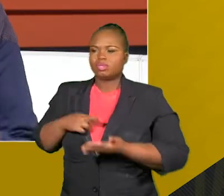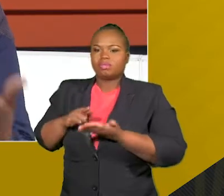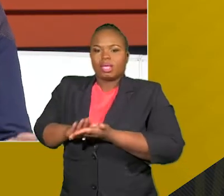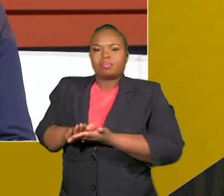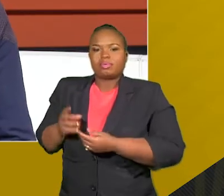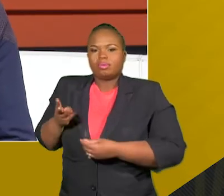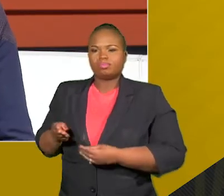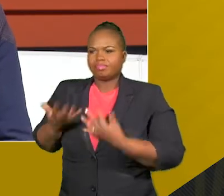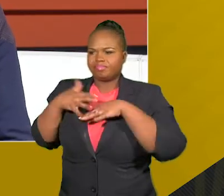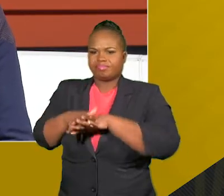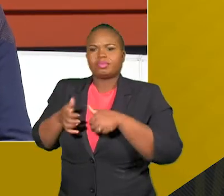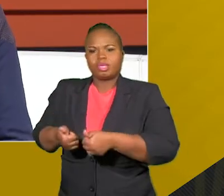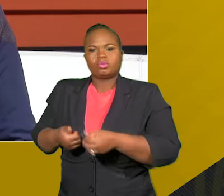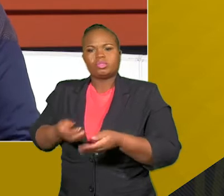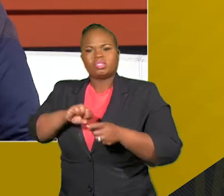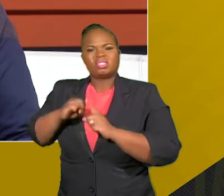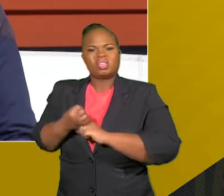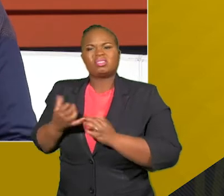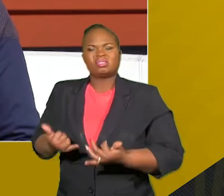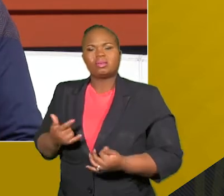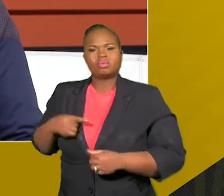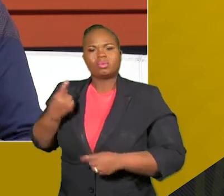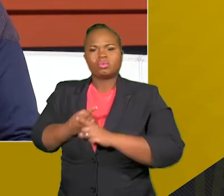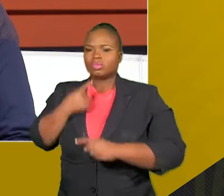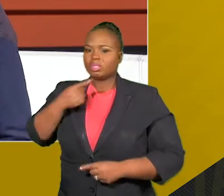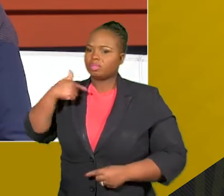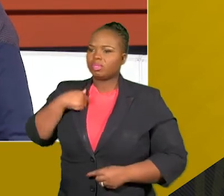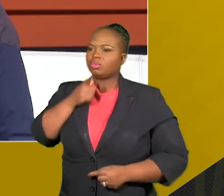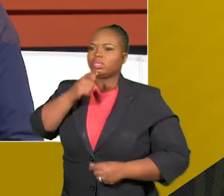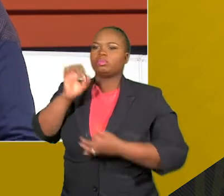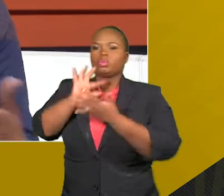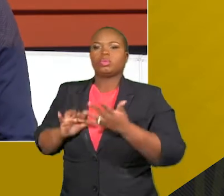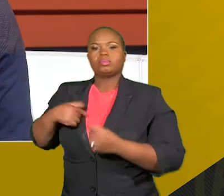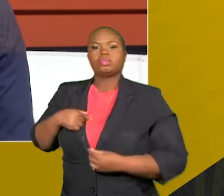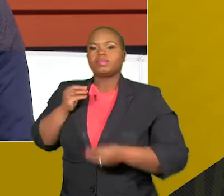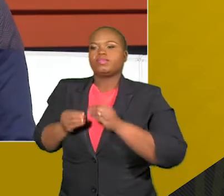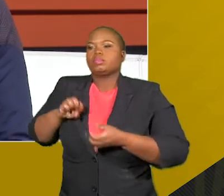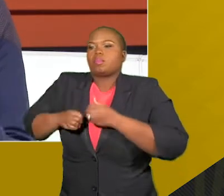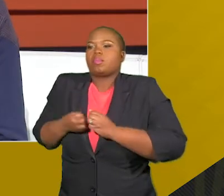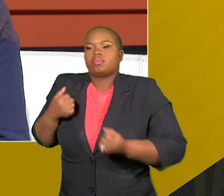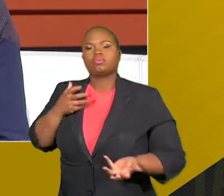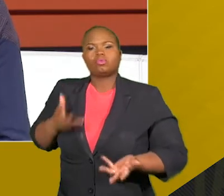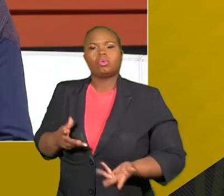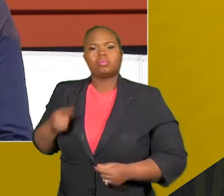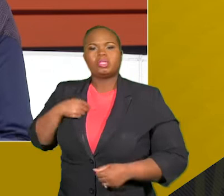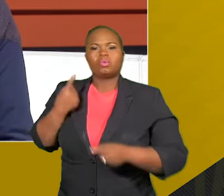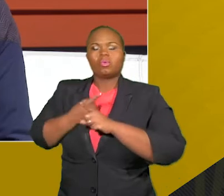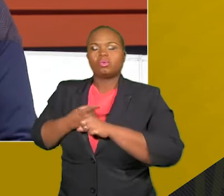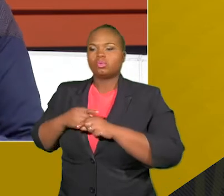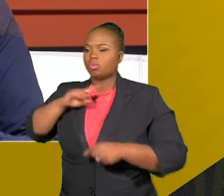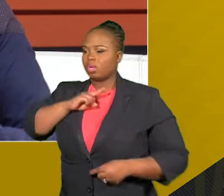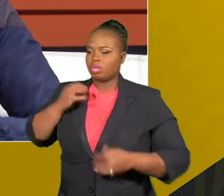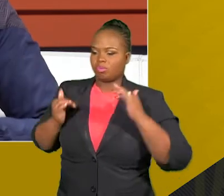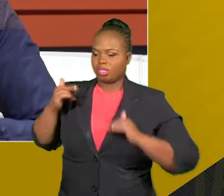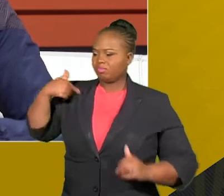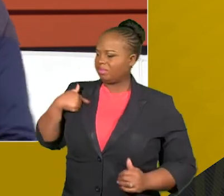rehabilitated and integrated back into society. And he's come out to say, I'm going to tell my story so that we fix this problem. And he has better answers compared to me,